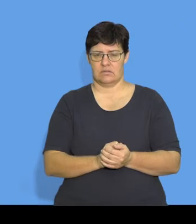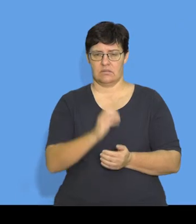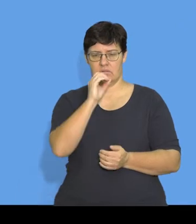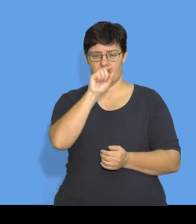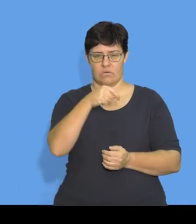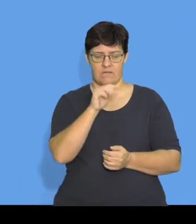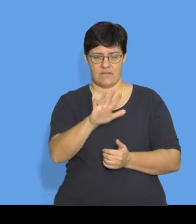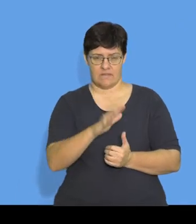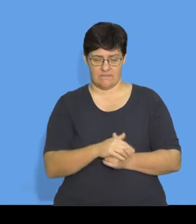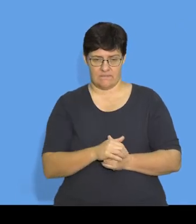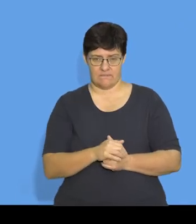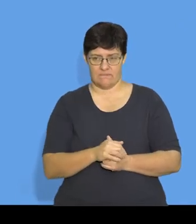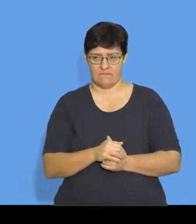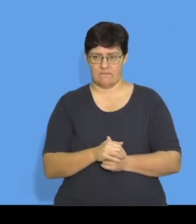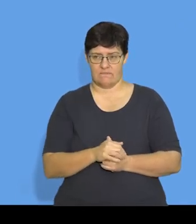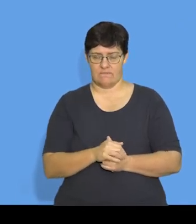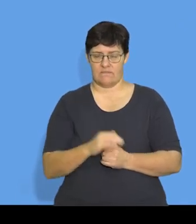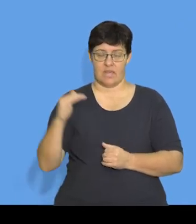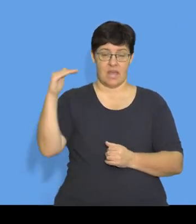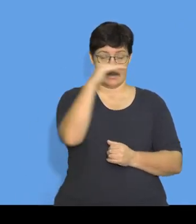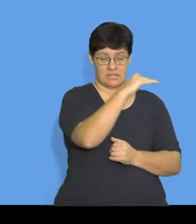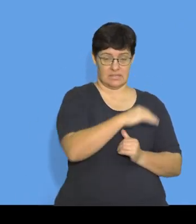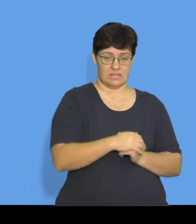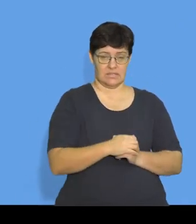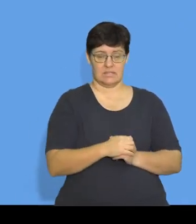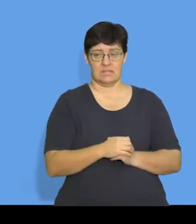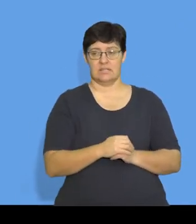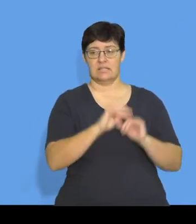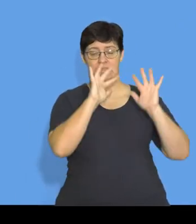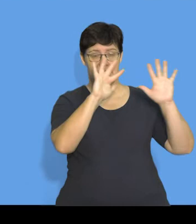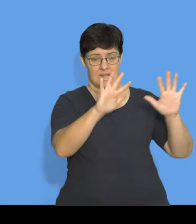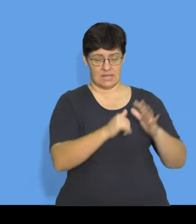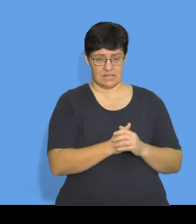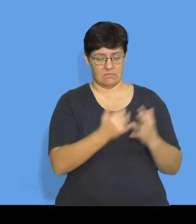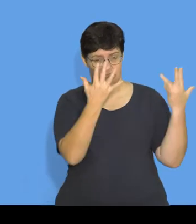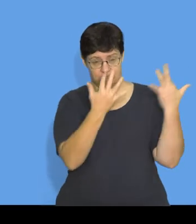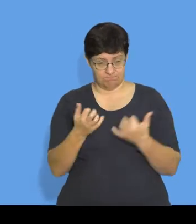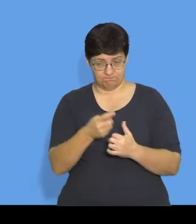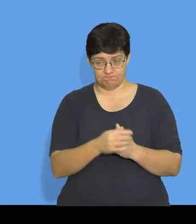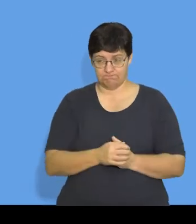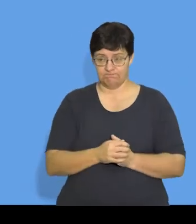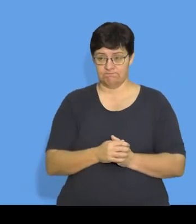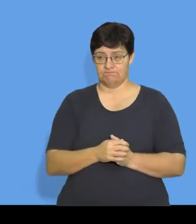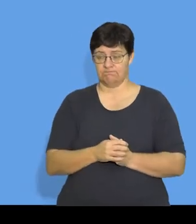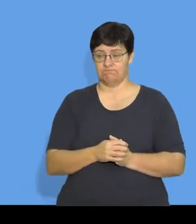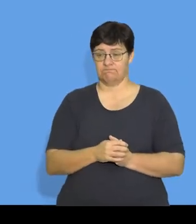0.5. This height is 10. That's what we worked out.